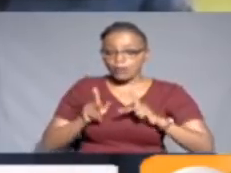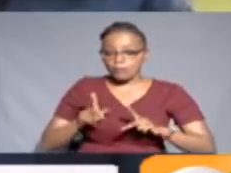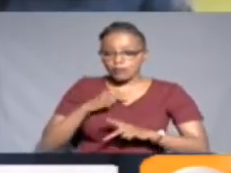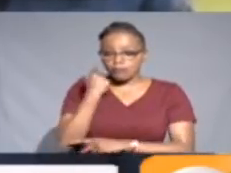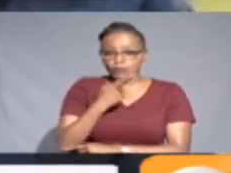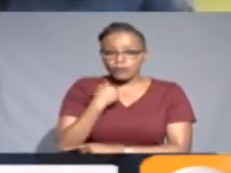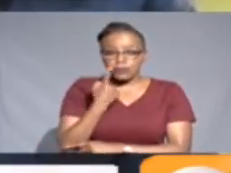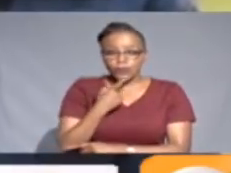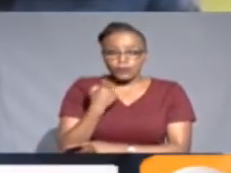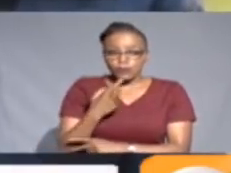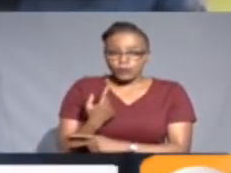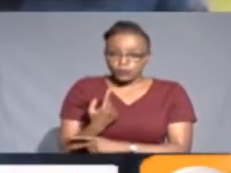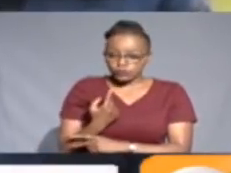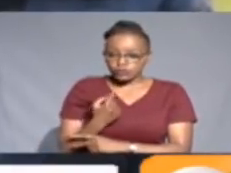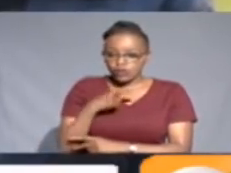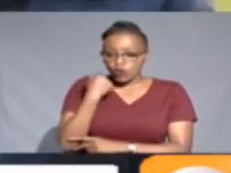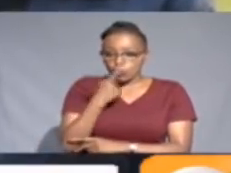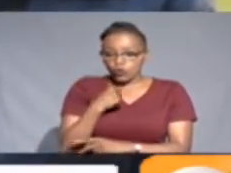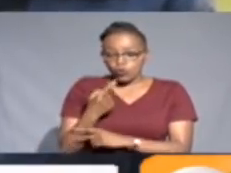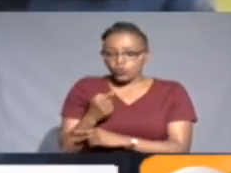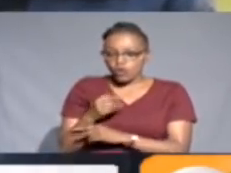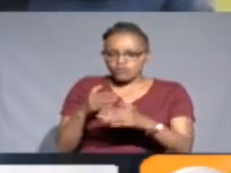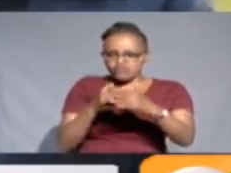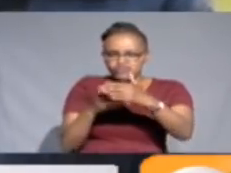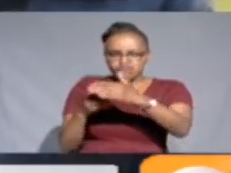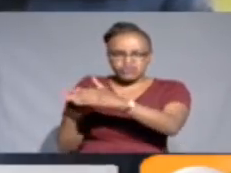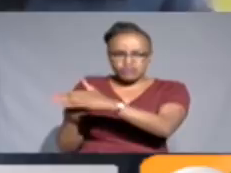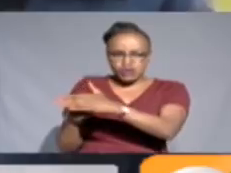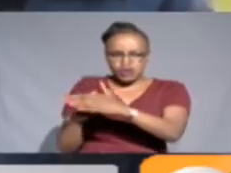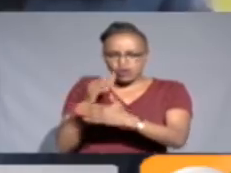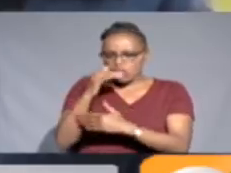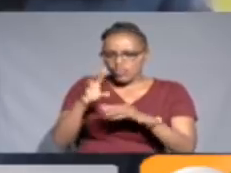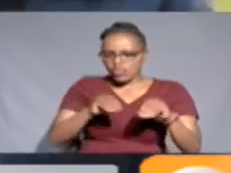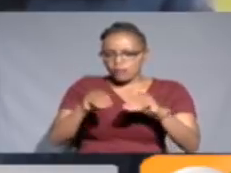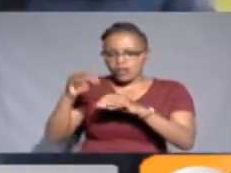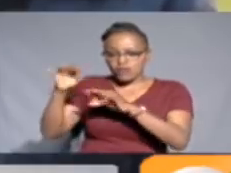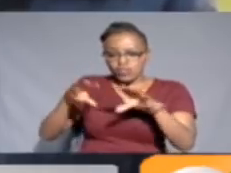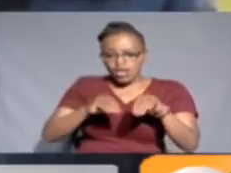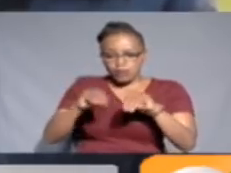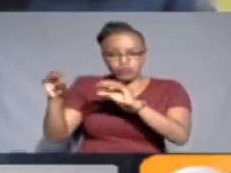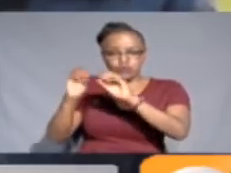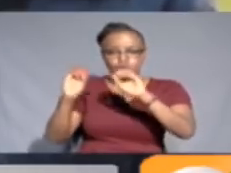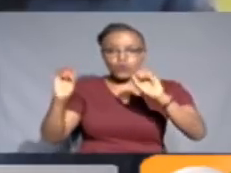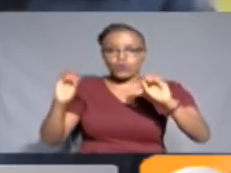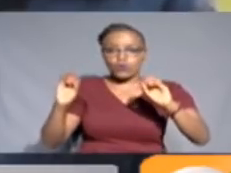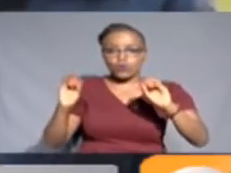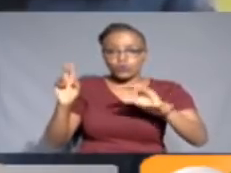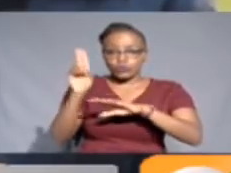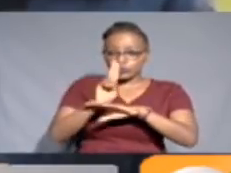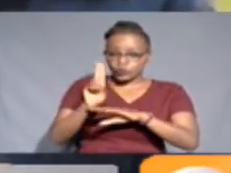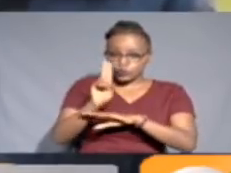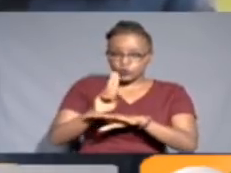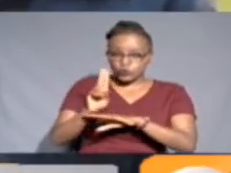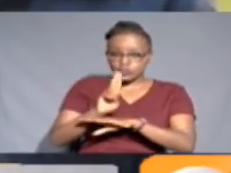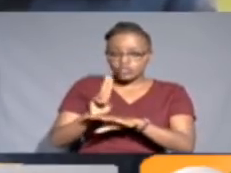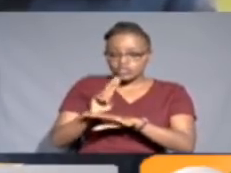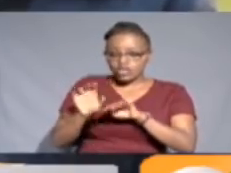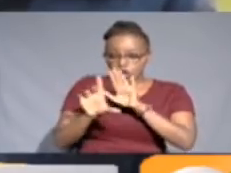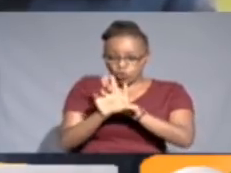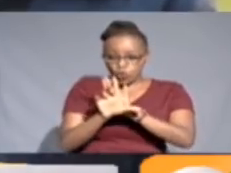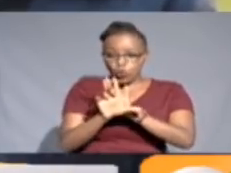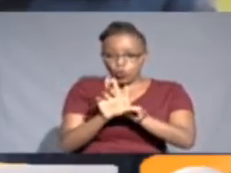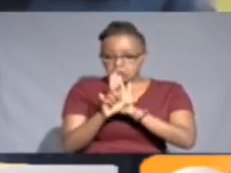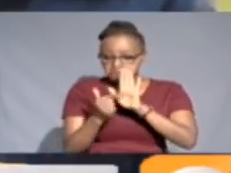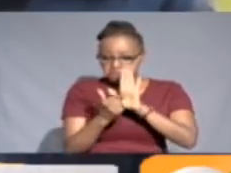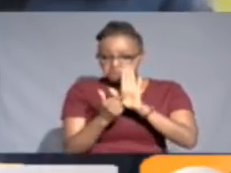are encroaching on the right of way so that they move away. If they don't move away, using the lawful means,